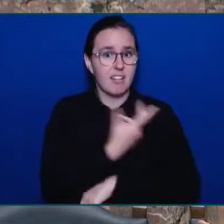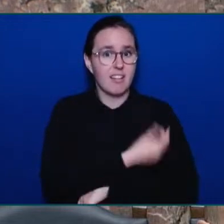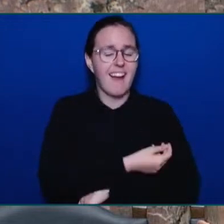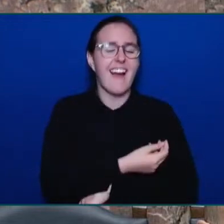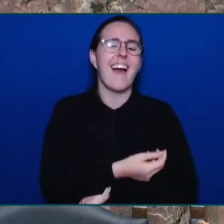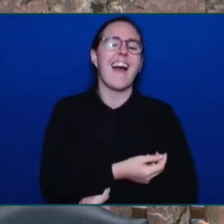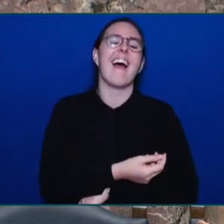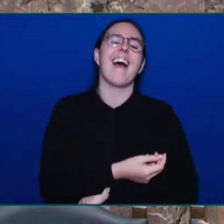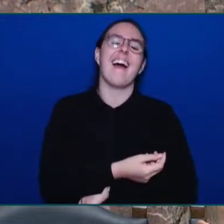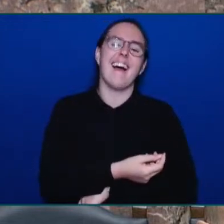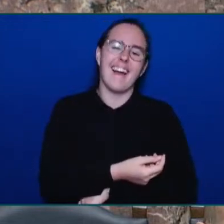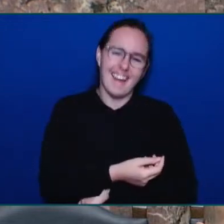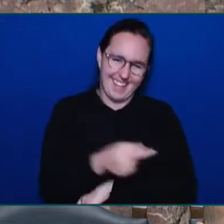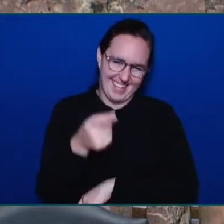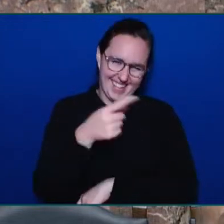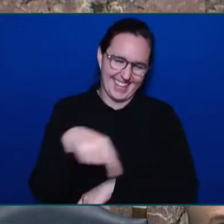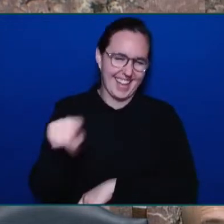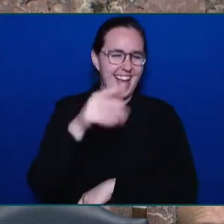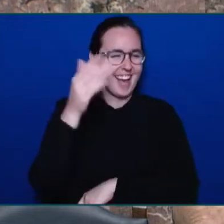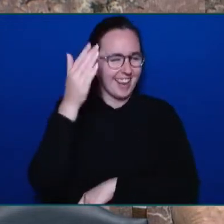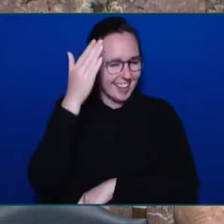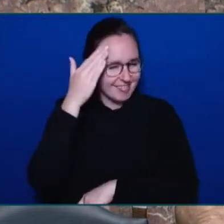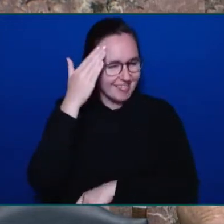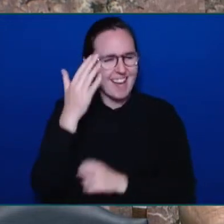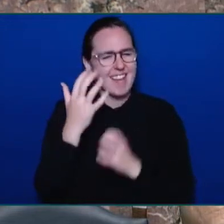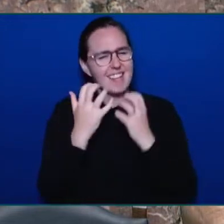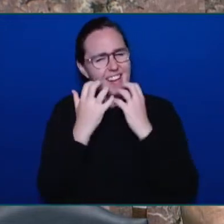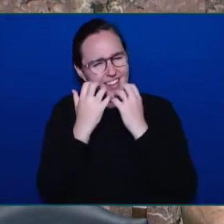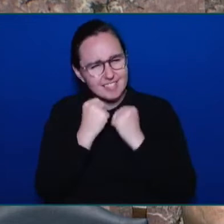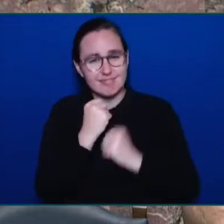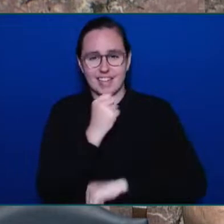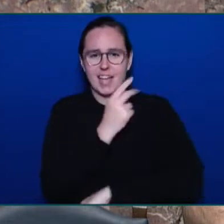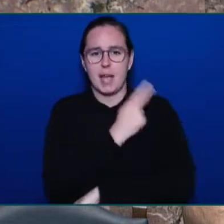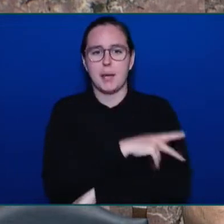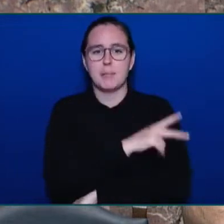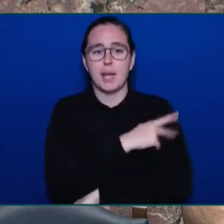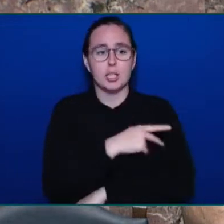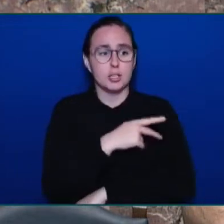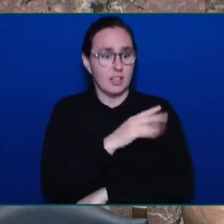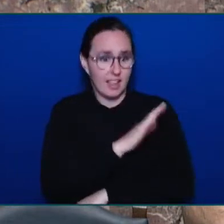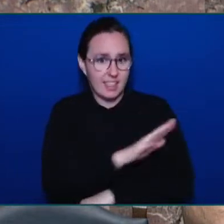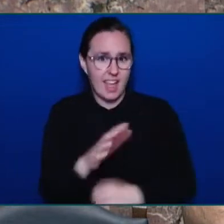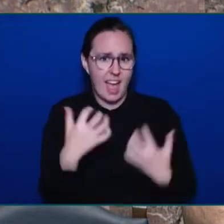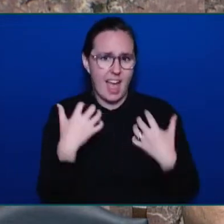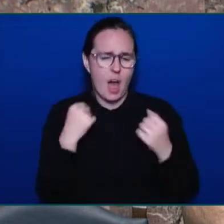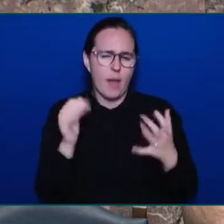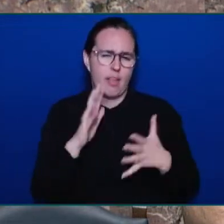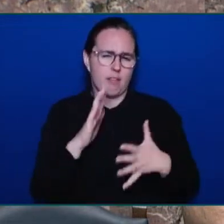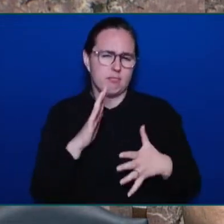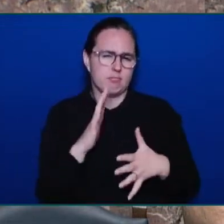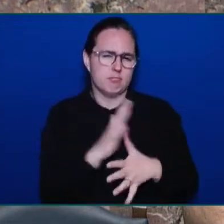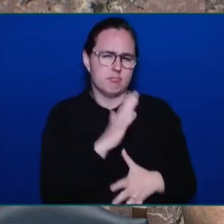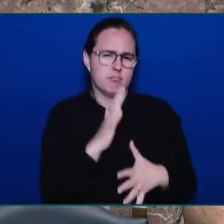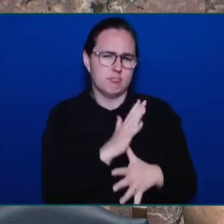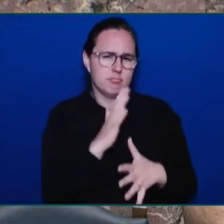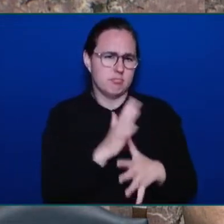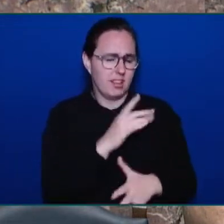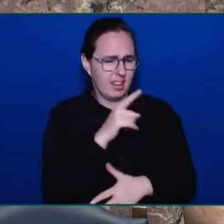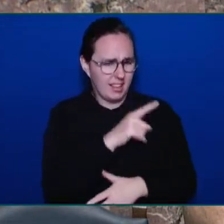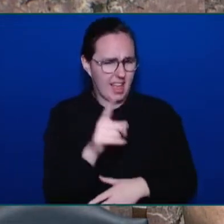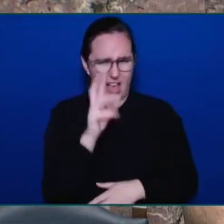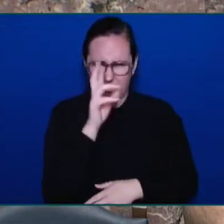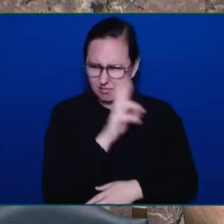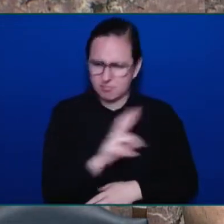health, and they made that determination. I have respect for everybody. I know decisions are difficult to make,